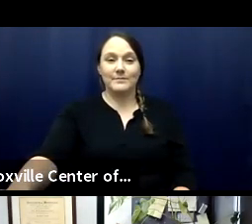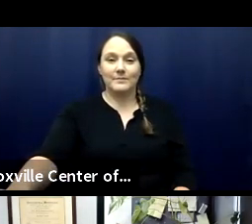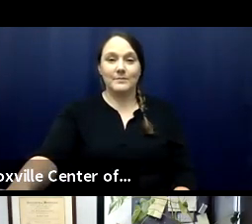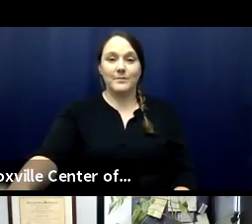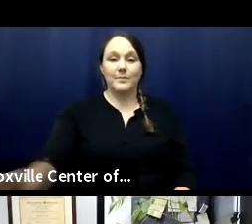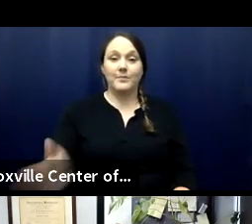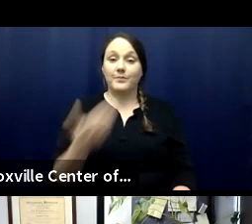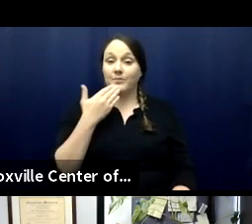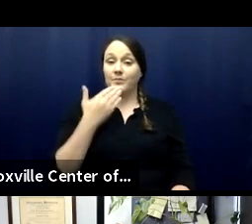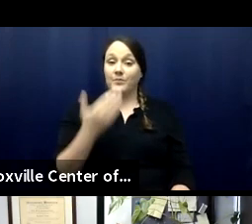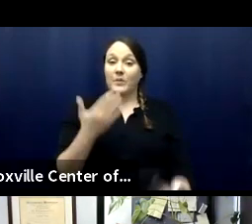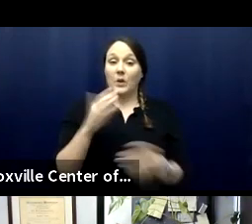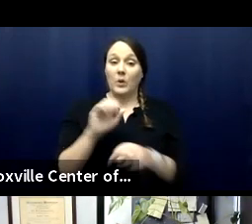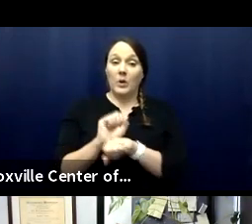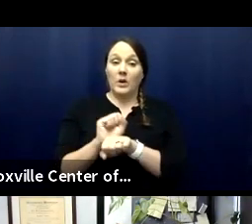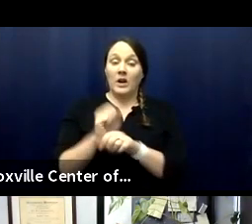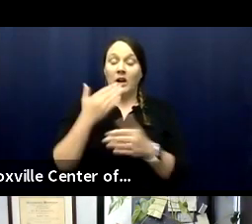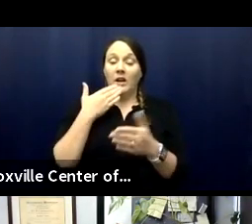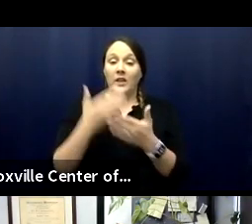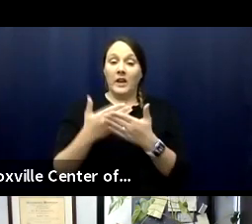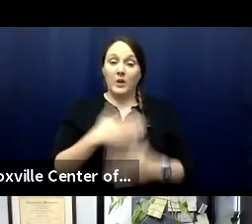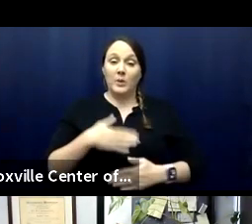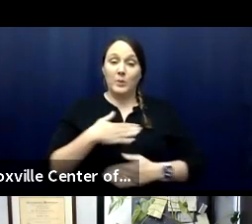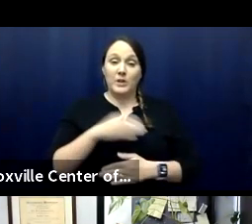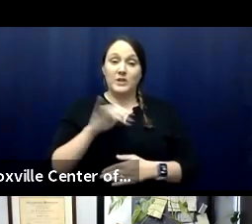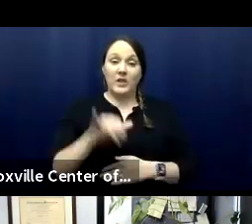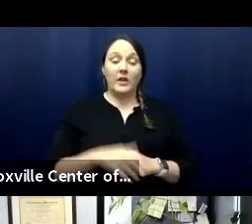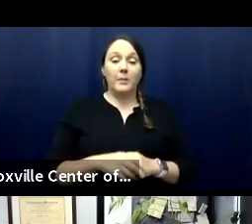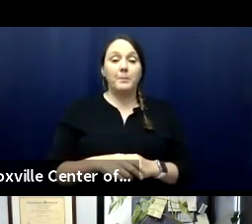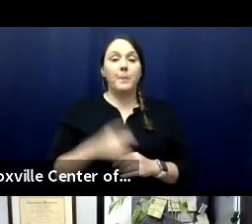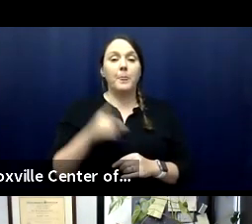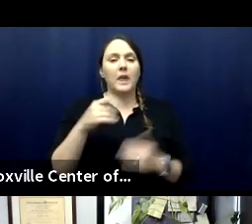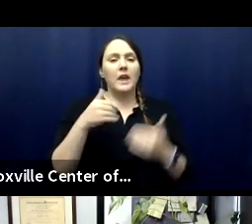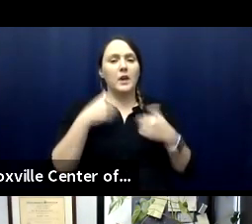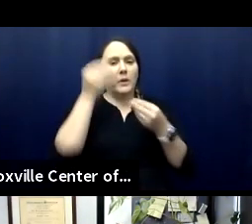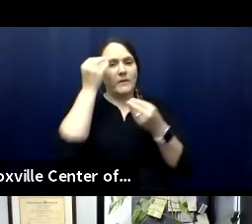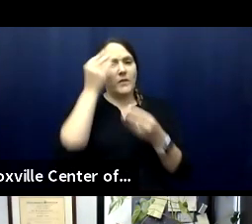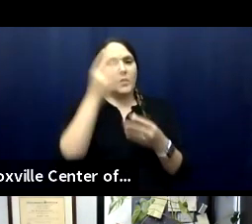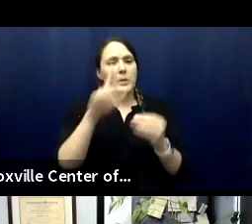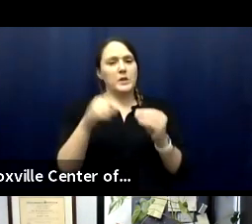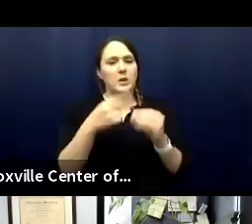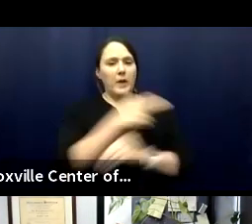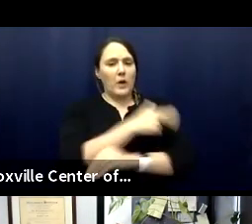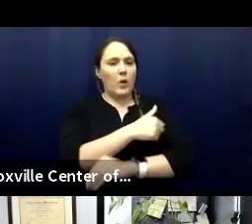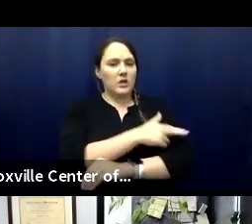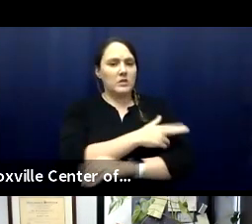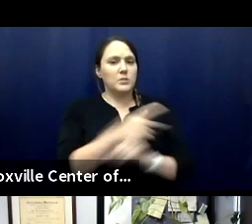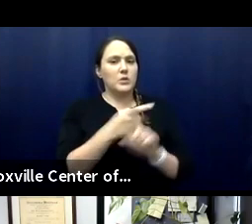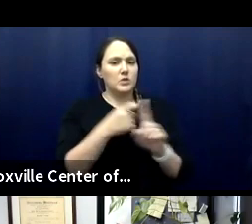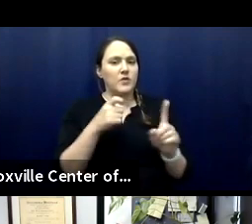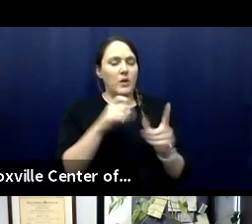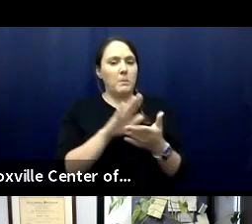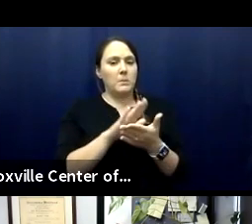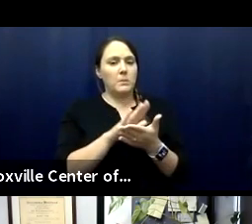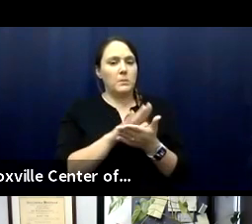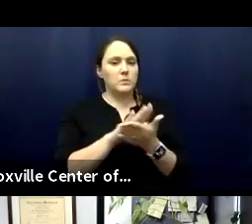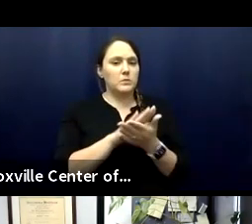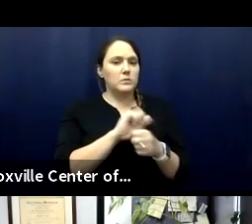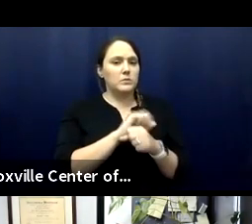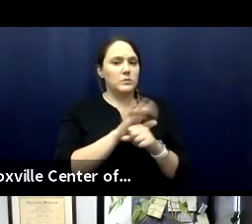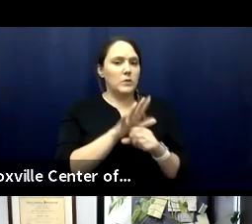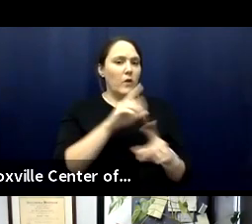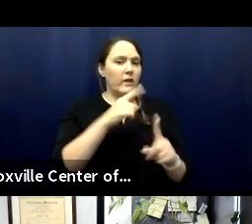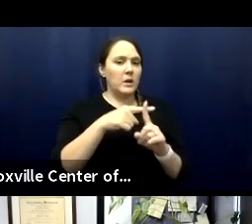Very well done. We appreciate that. Do you have any information on any hospitalizations arising from COVID